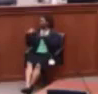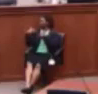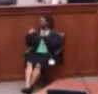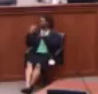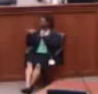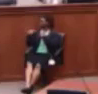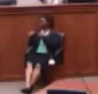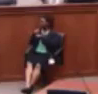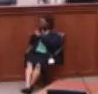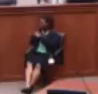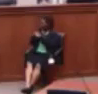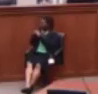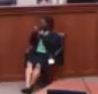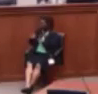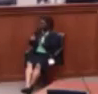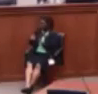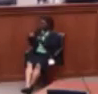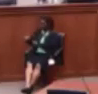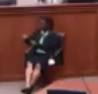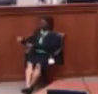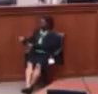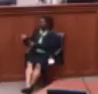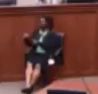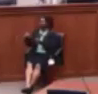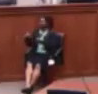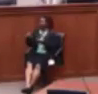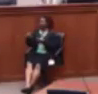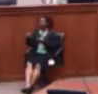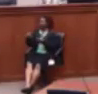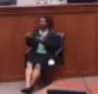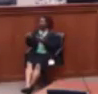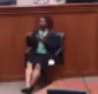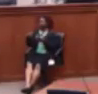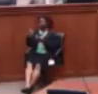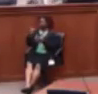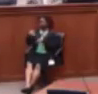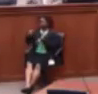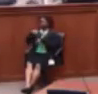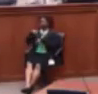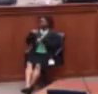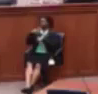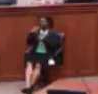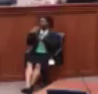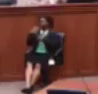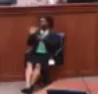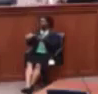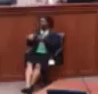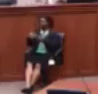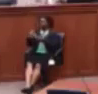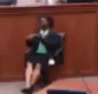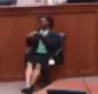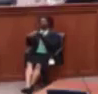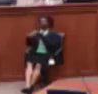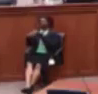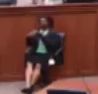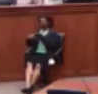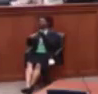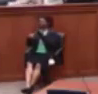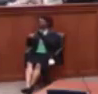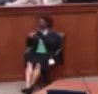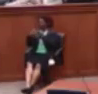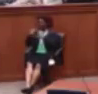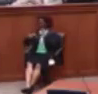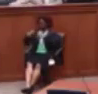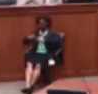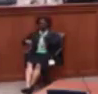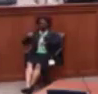instances. But again, as I said, if districts wish to kind of arbitrate this issue further, they may now through the